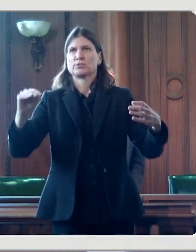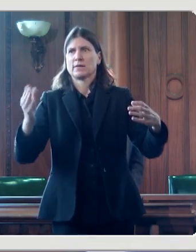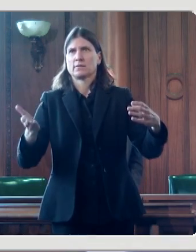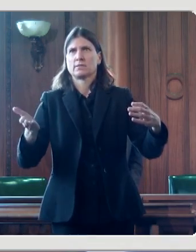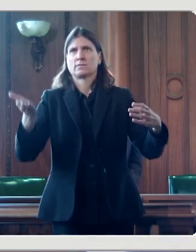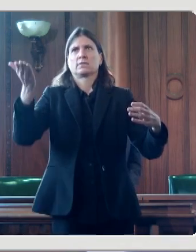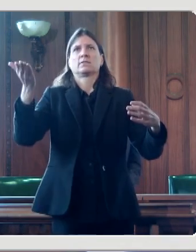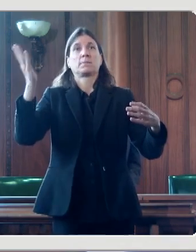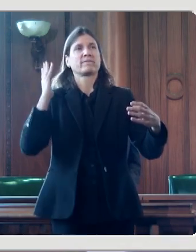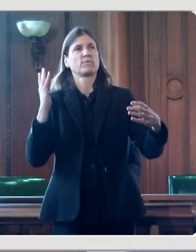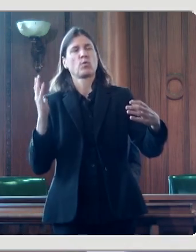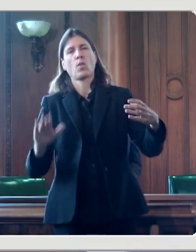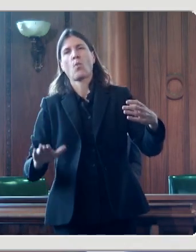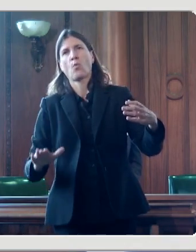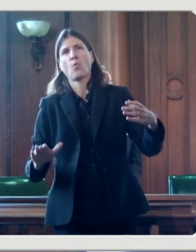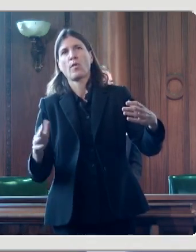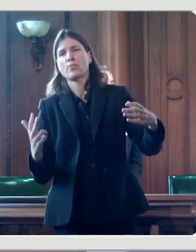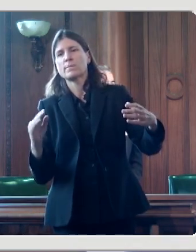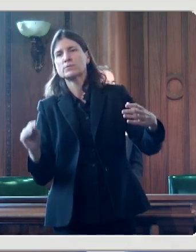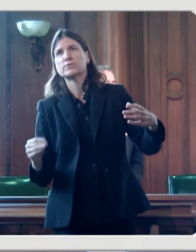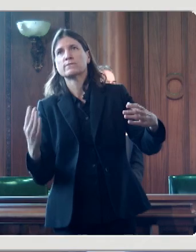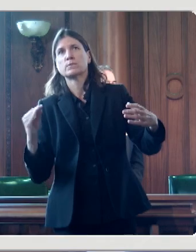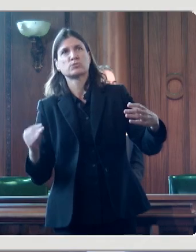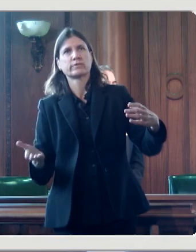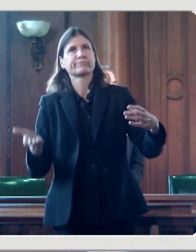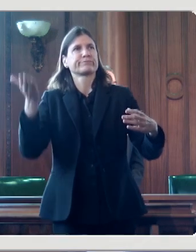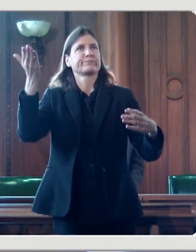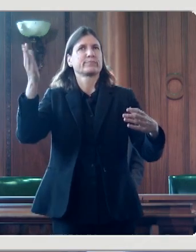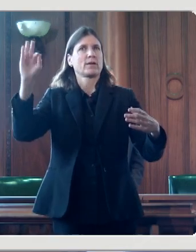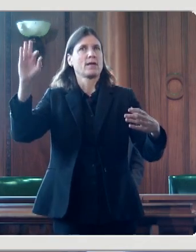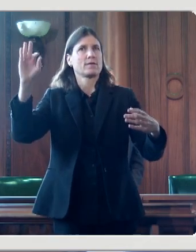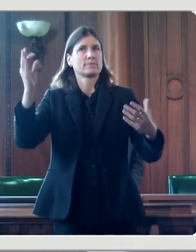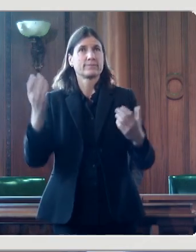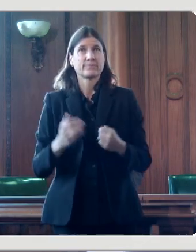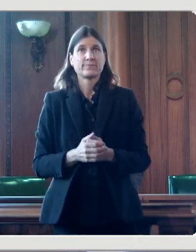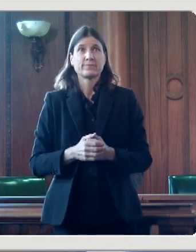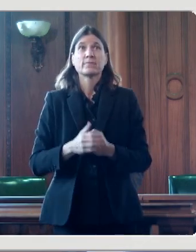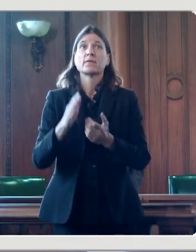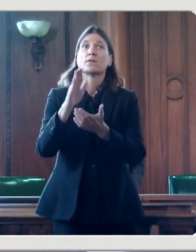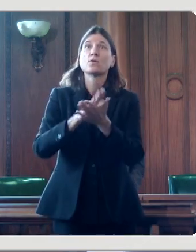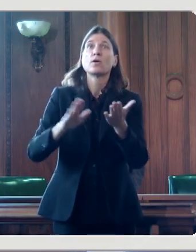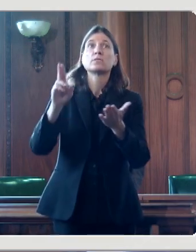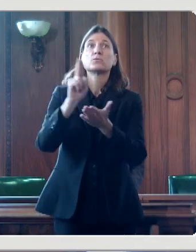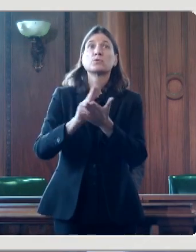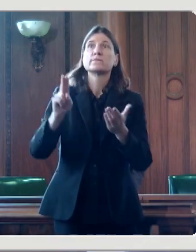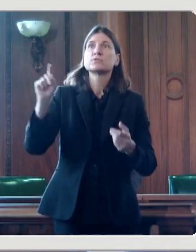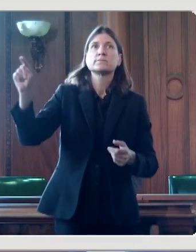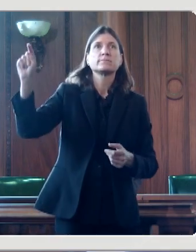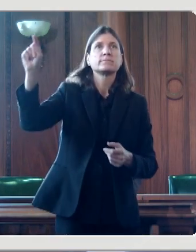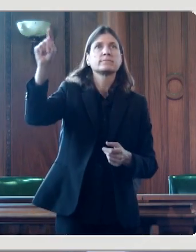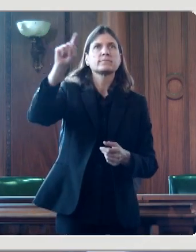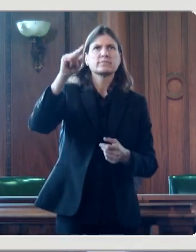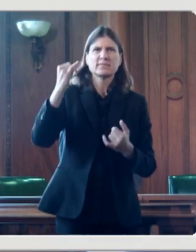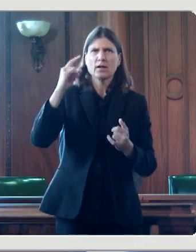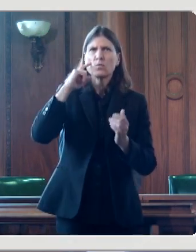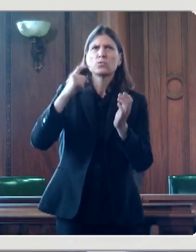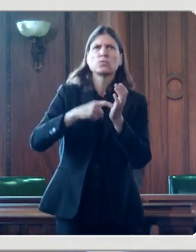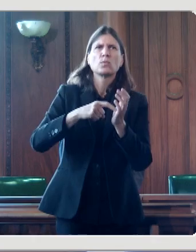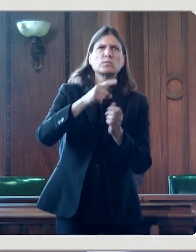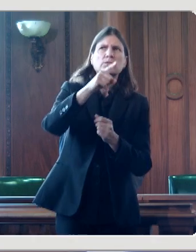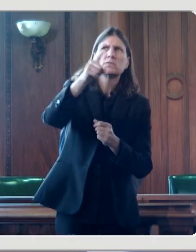repeatedly on those associated with higher education is also starting to go up. From down at about 0.1% now, it's actually